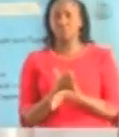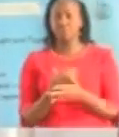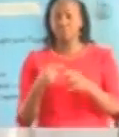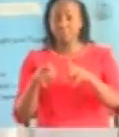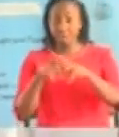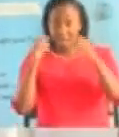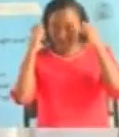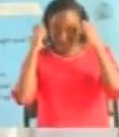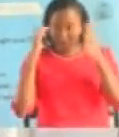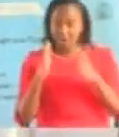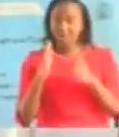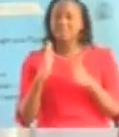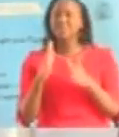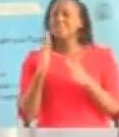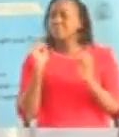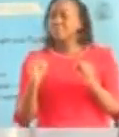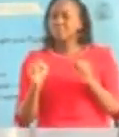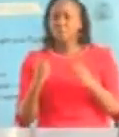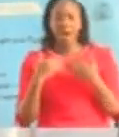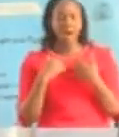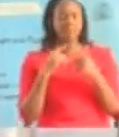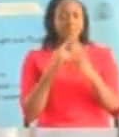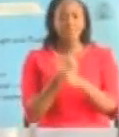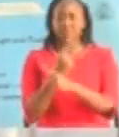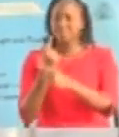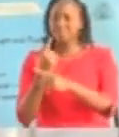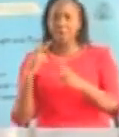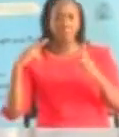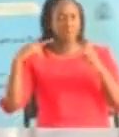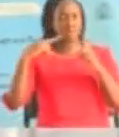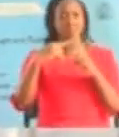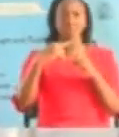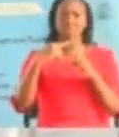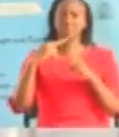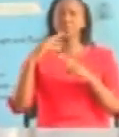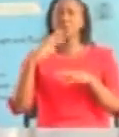have different perspectives on every issue, which is healthy.